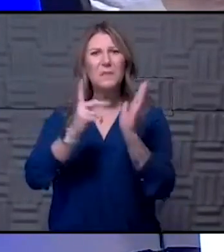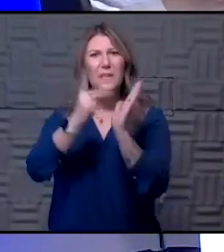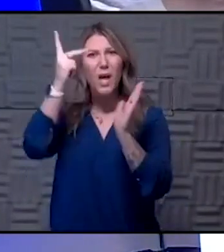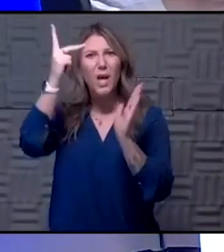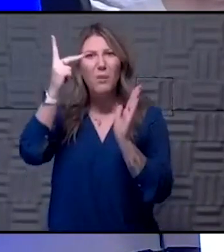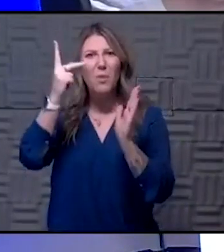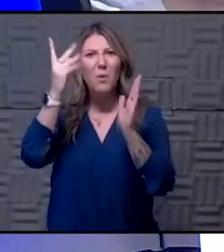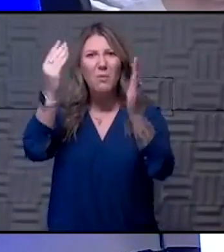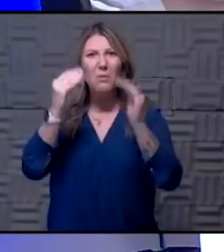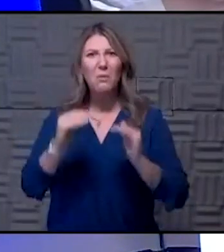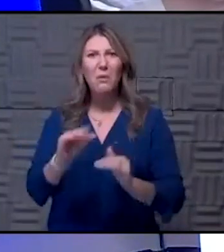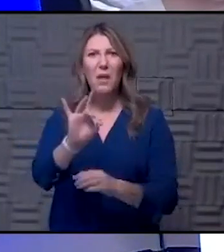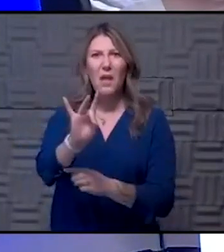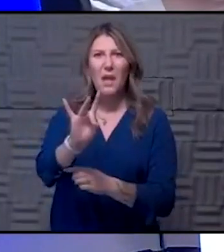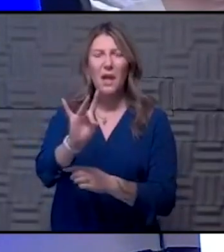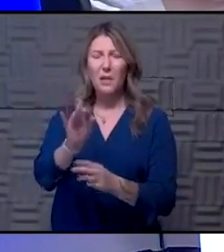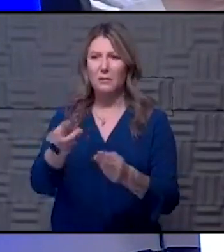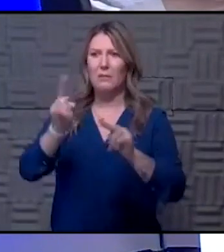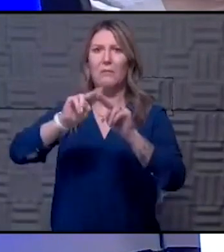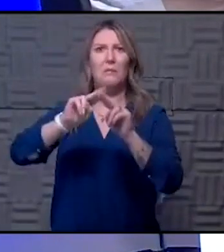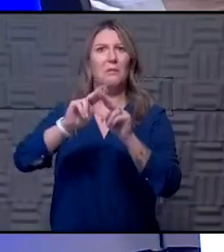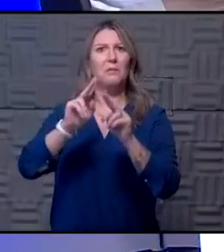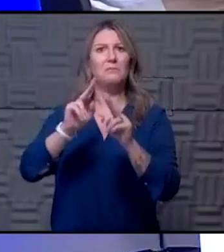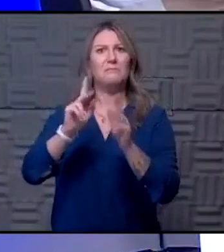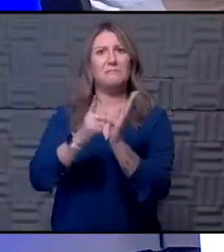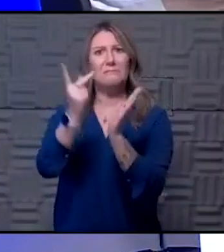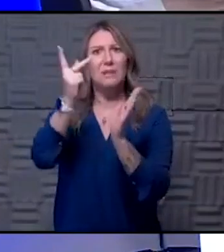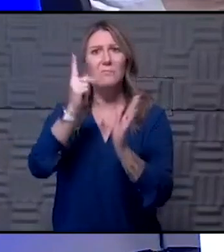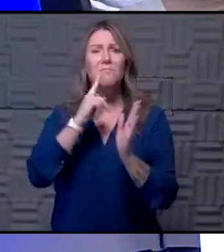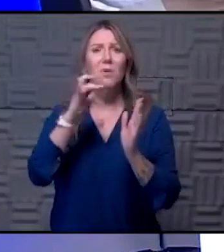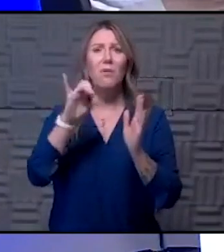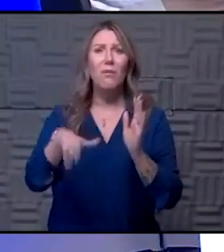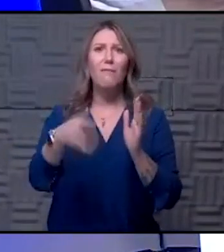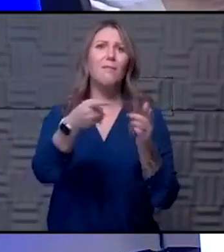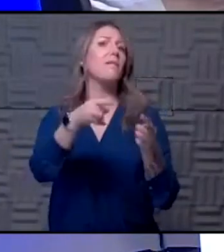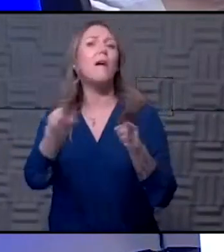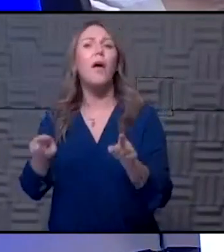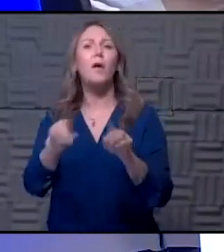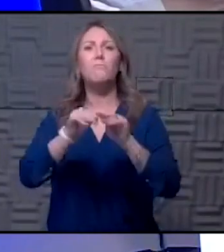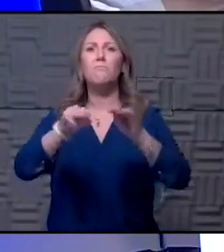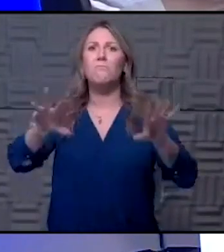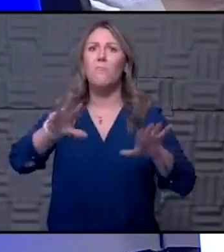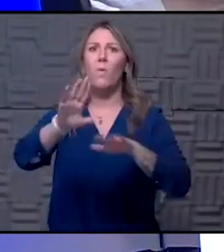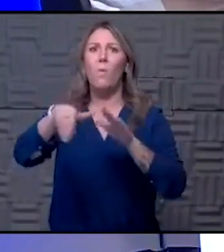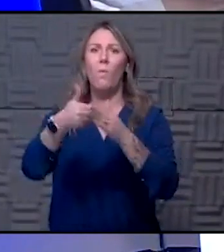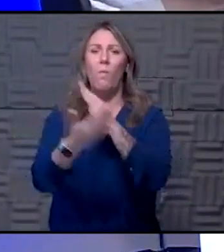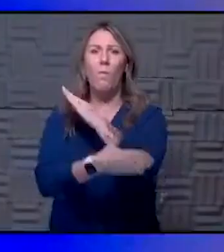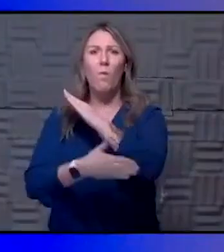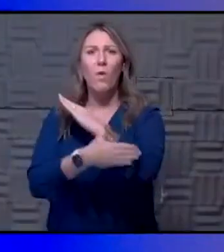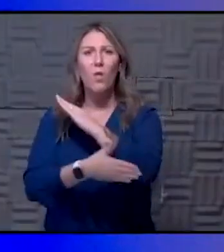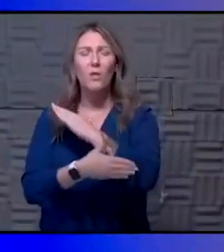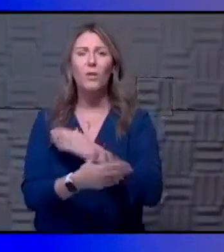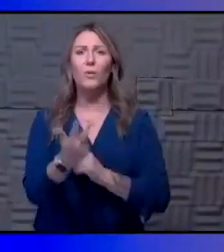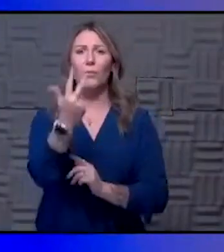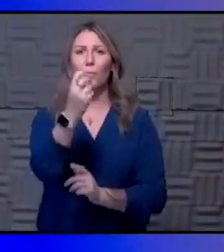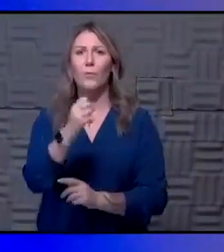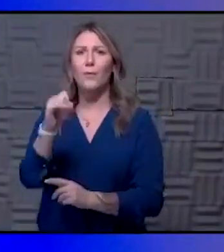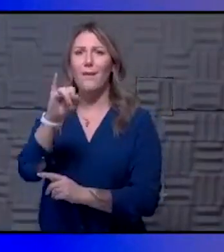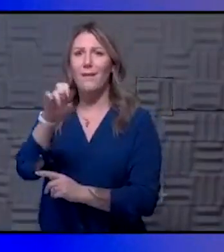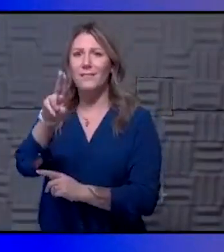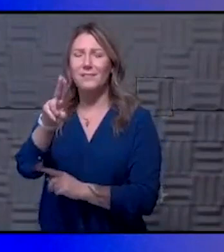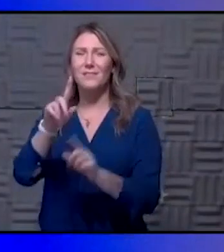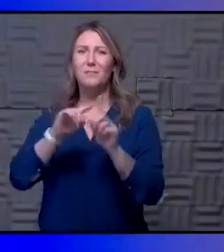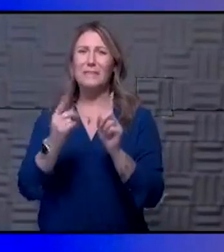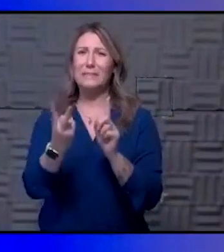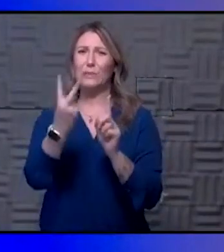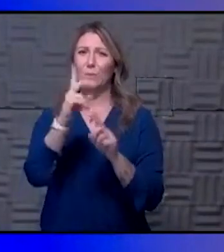down to 8. We're at I 16 and going up. And you know what? That's happening throughout the country. So tell us the numbers. 3 ICU, but 2 of those are